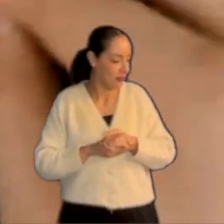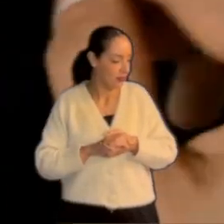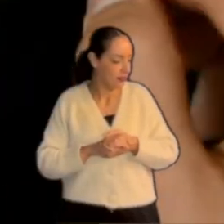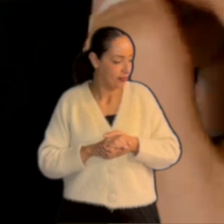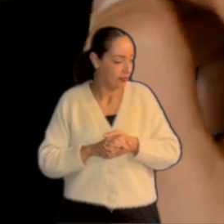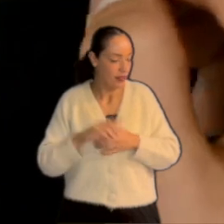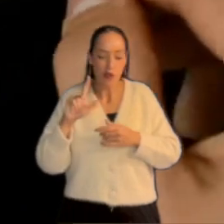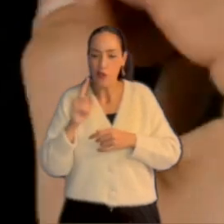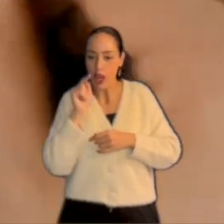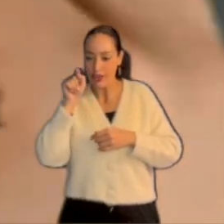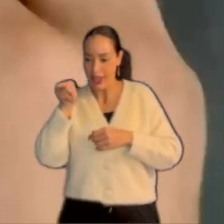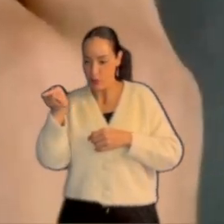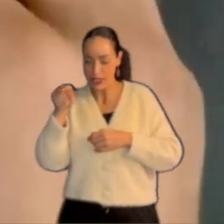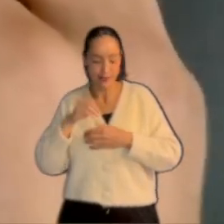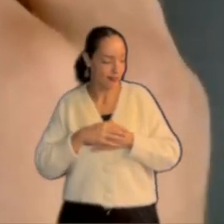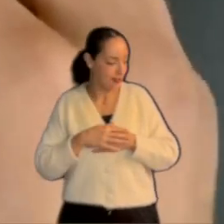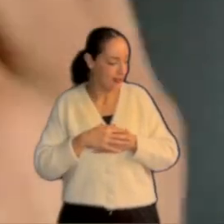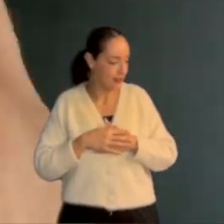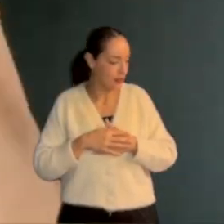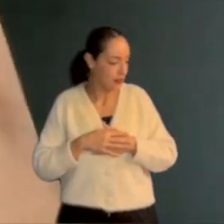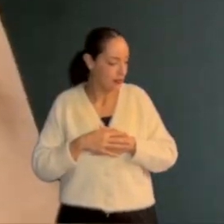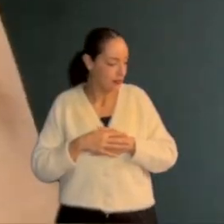And also the other.